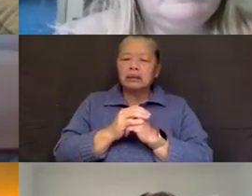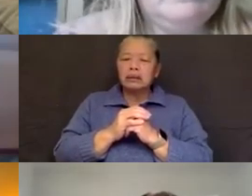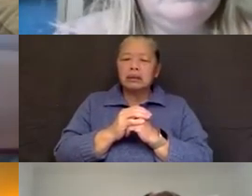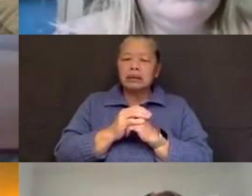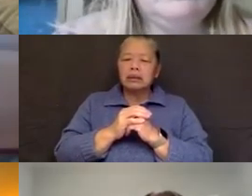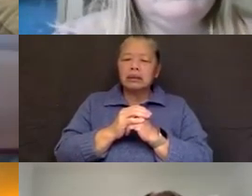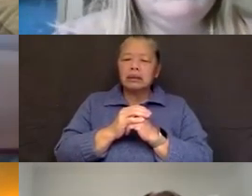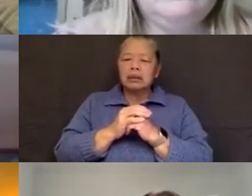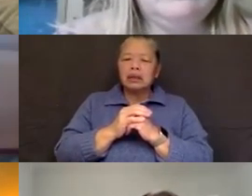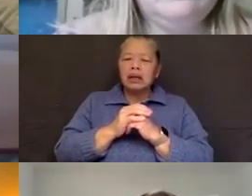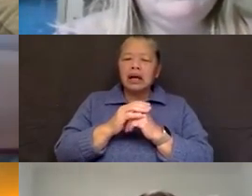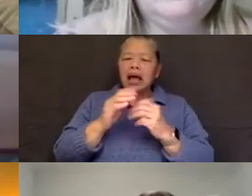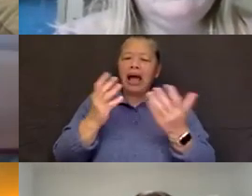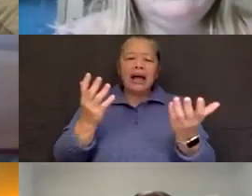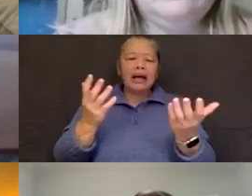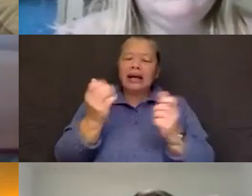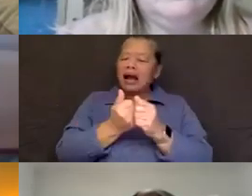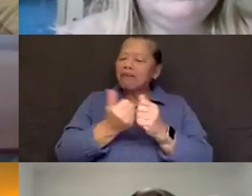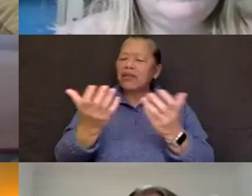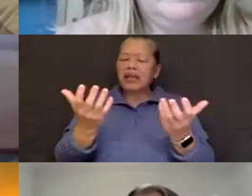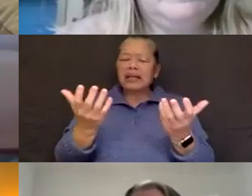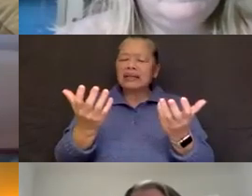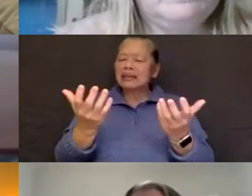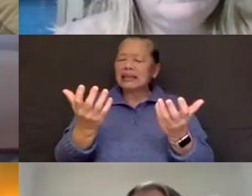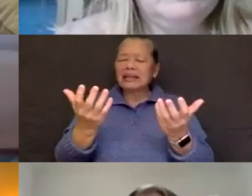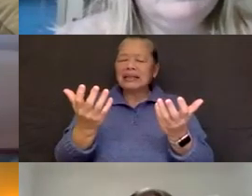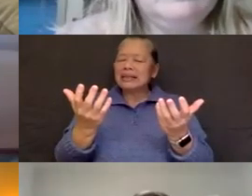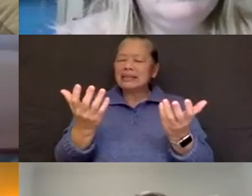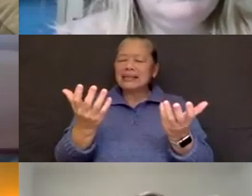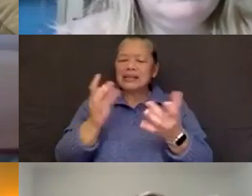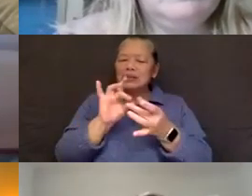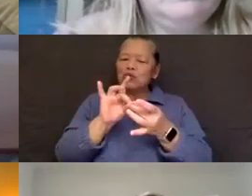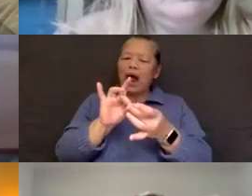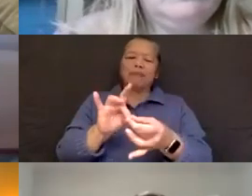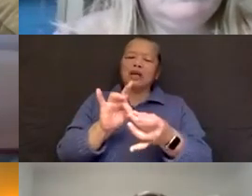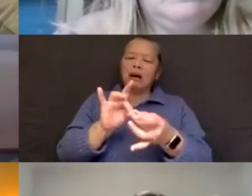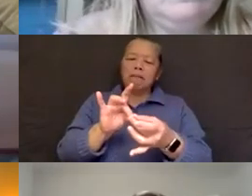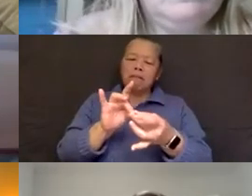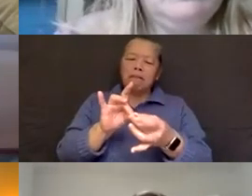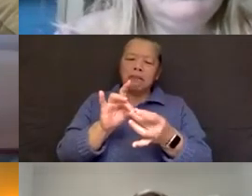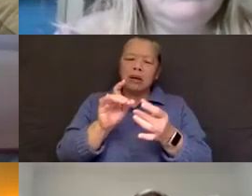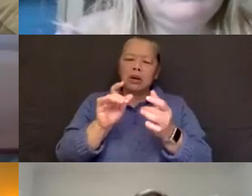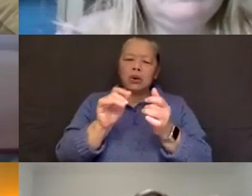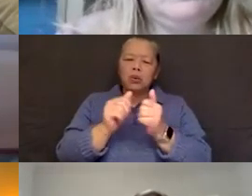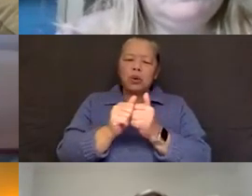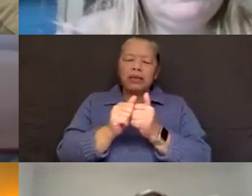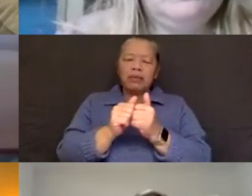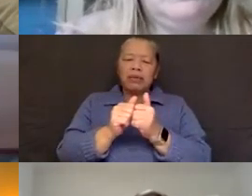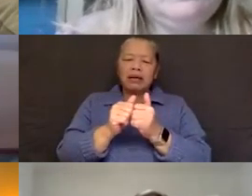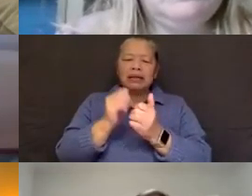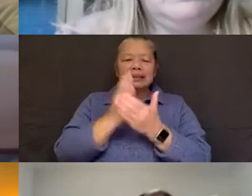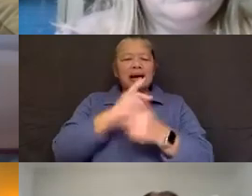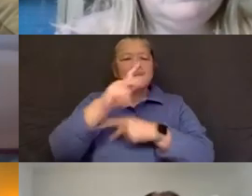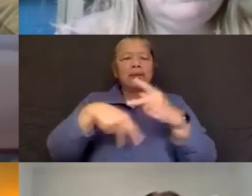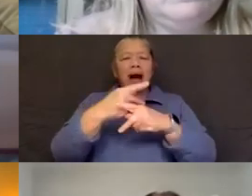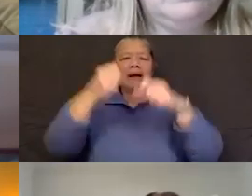And it's all wrapped up in that. It's definitely some kind of hierarchy